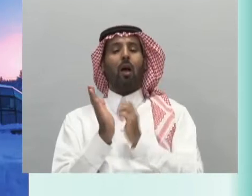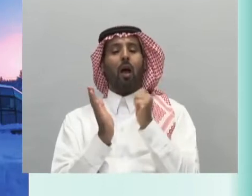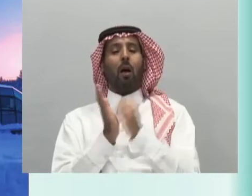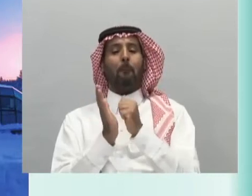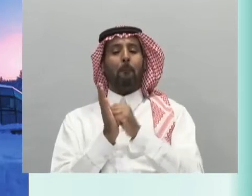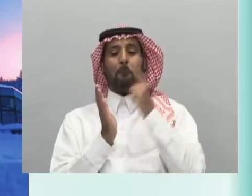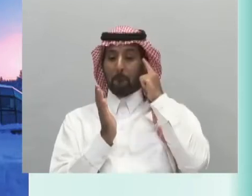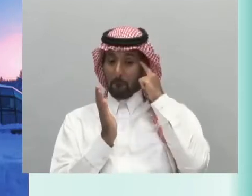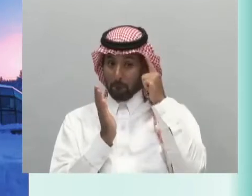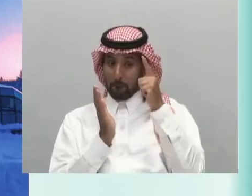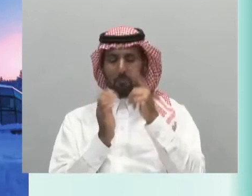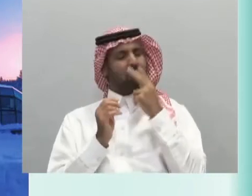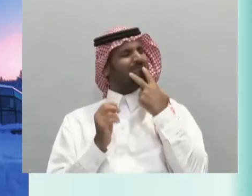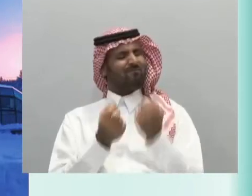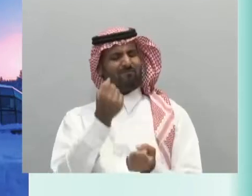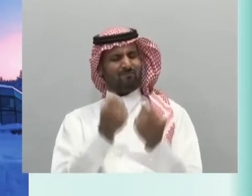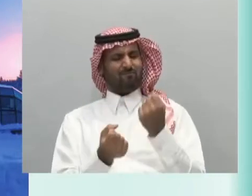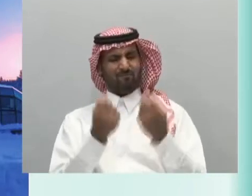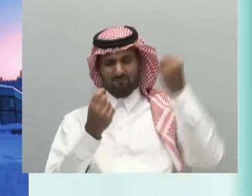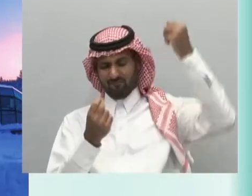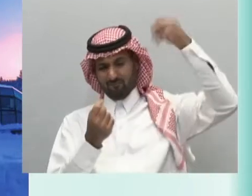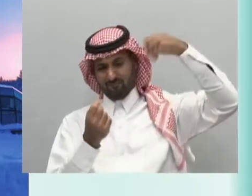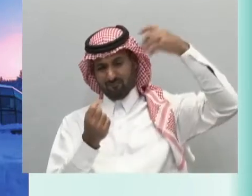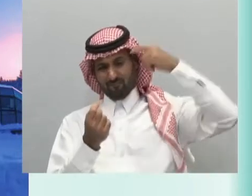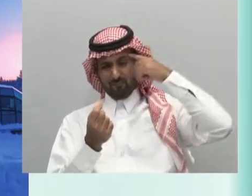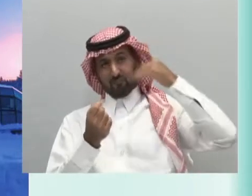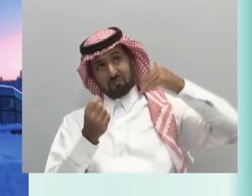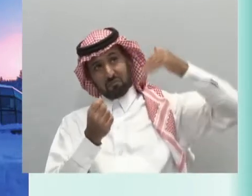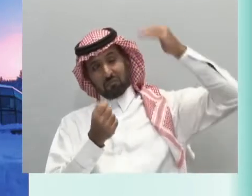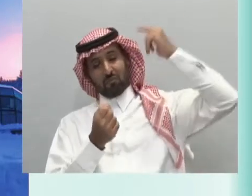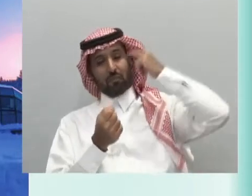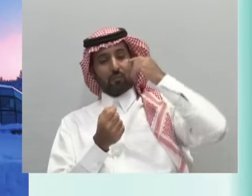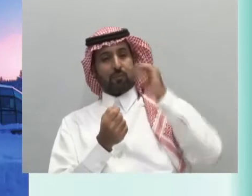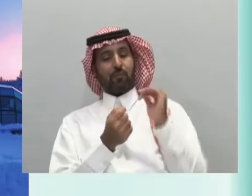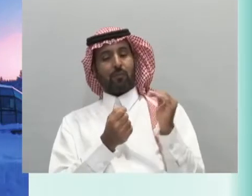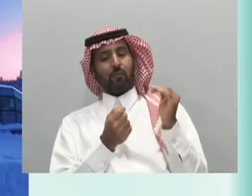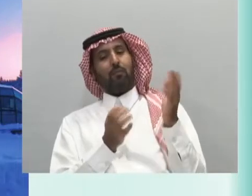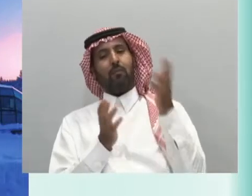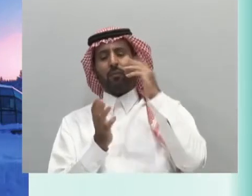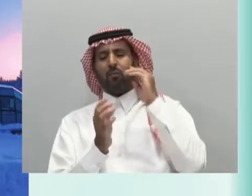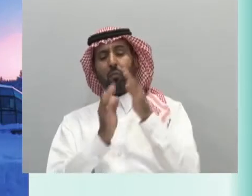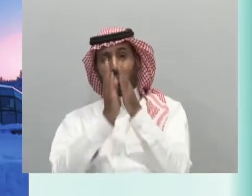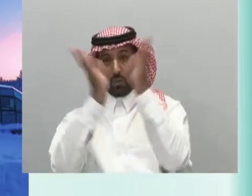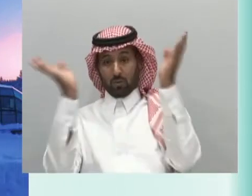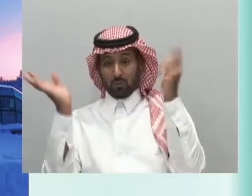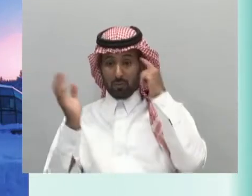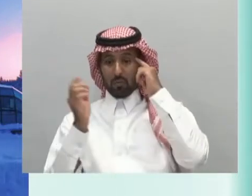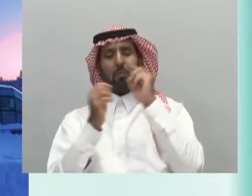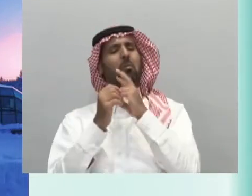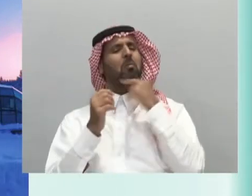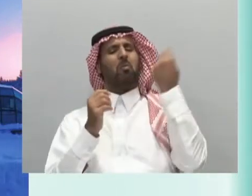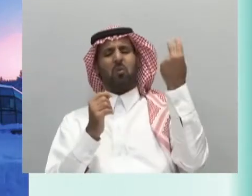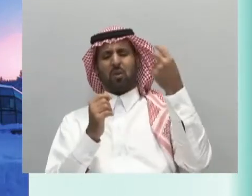be in a forest, a rainforest, very high from the trees, maybe 22